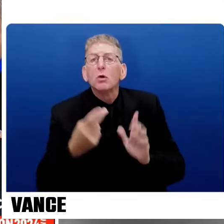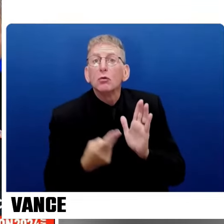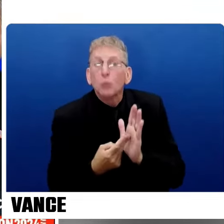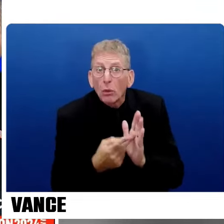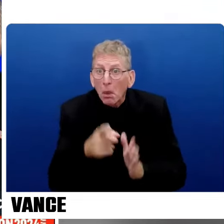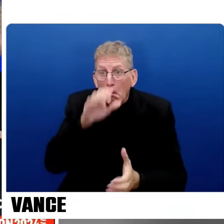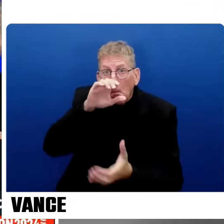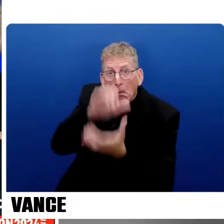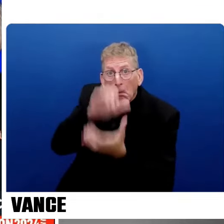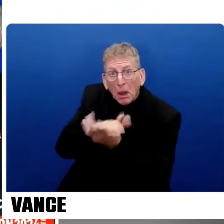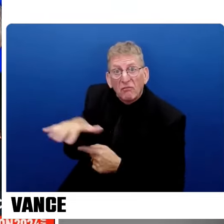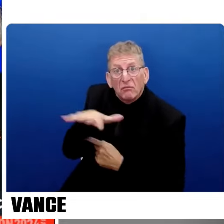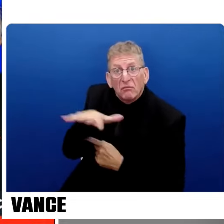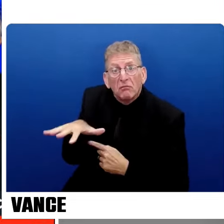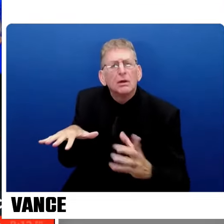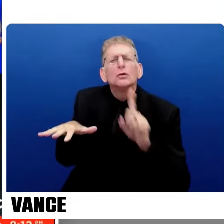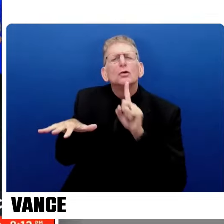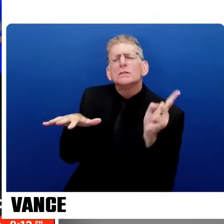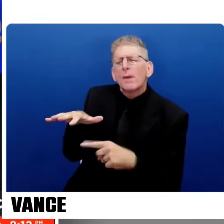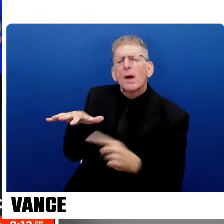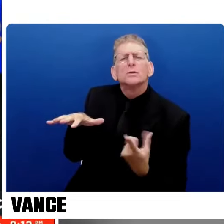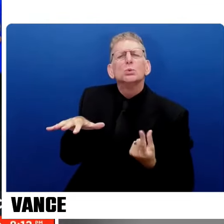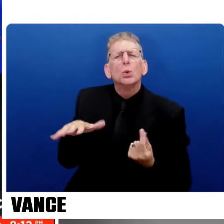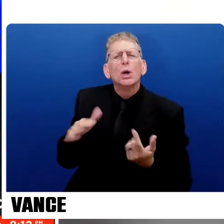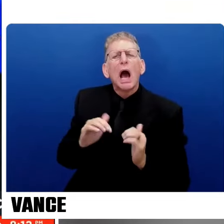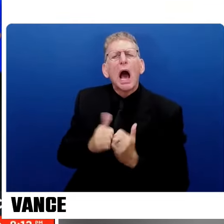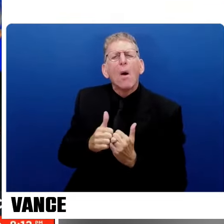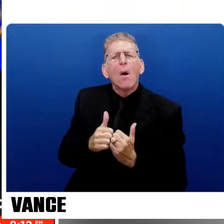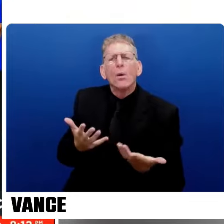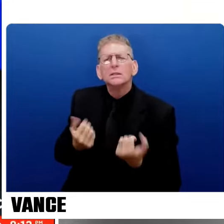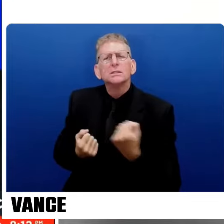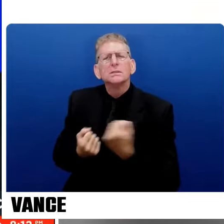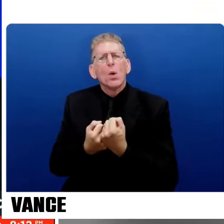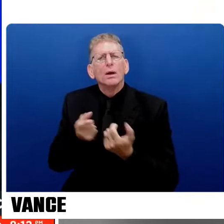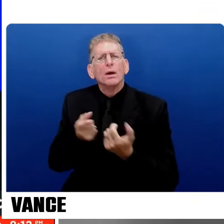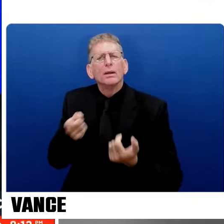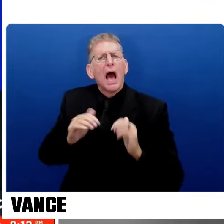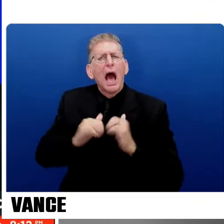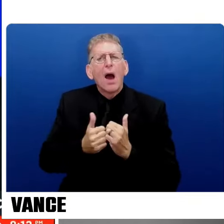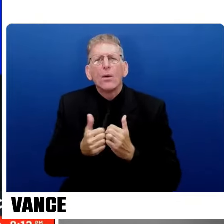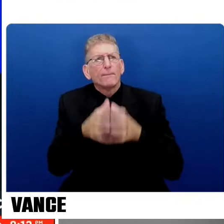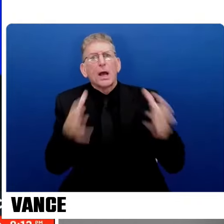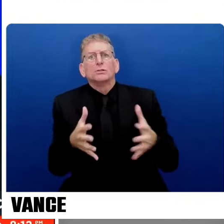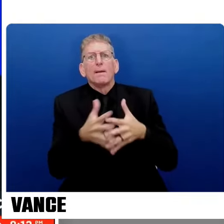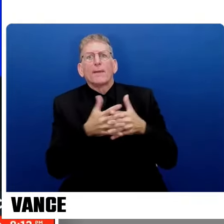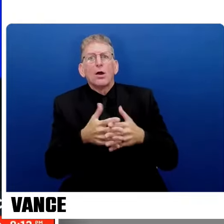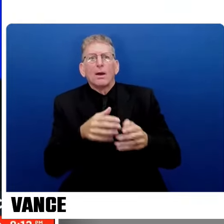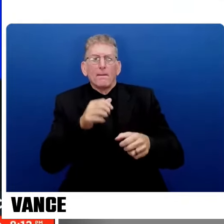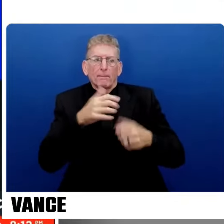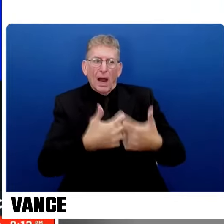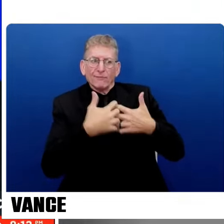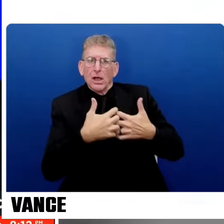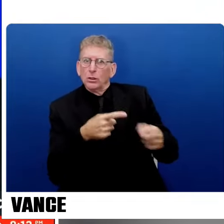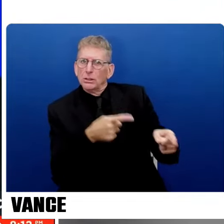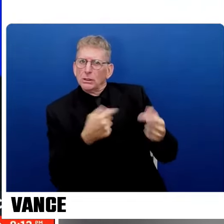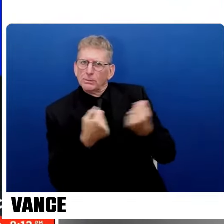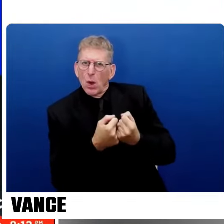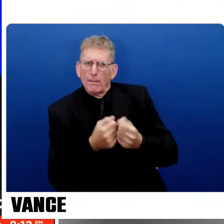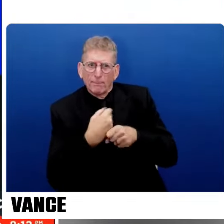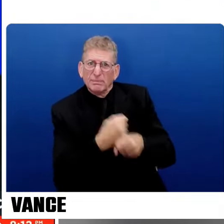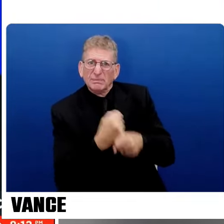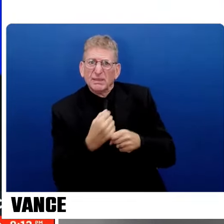want to reshore as much American manufacturing as possible, and you'd want to produce as much energy as possible in the United States of America, because we're